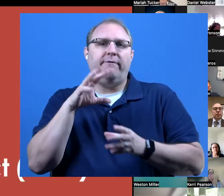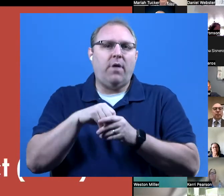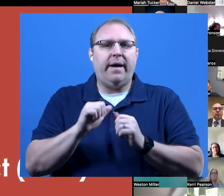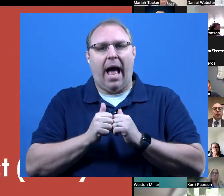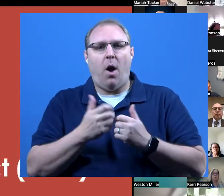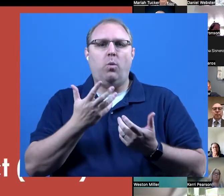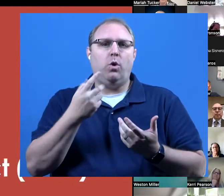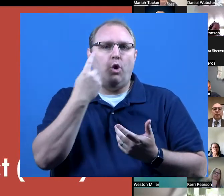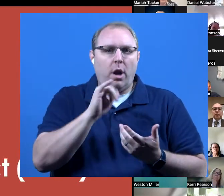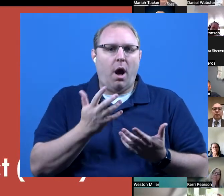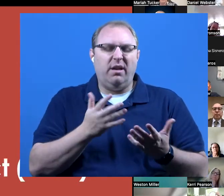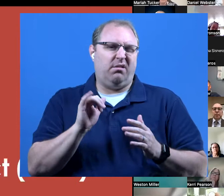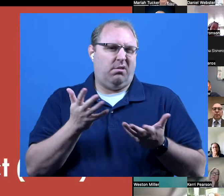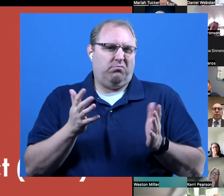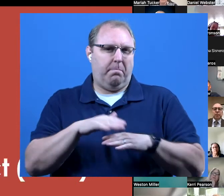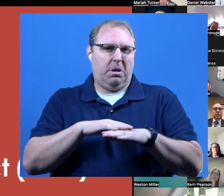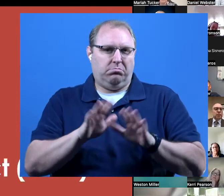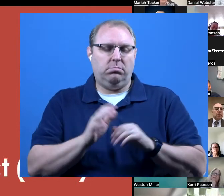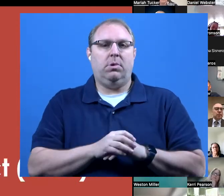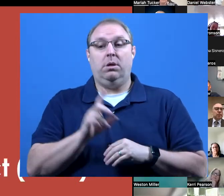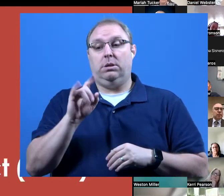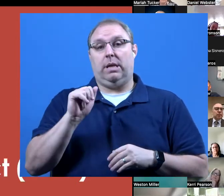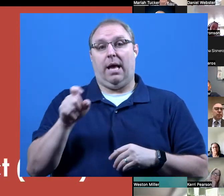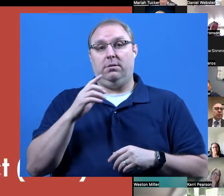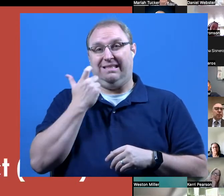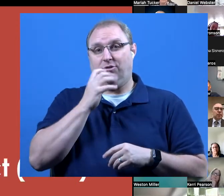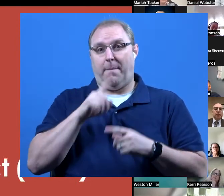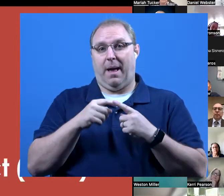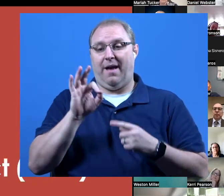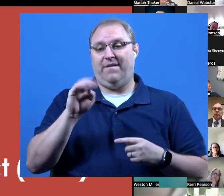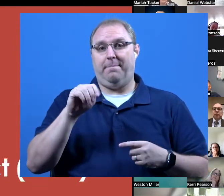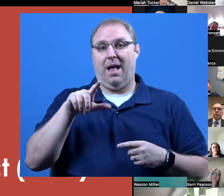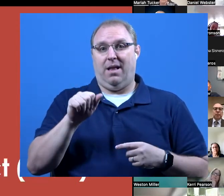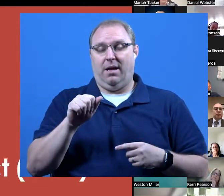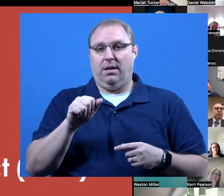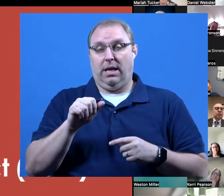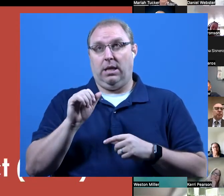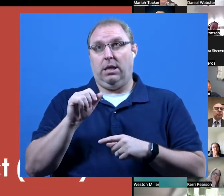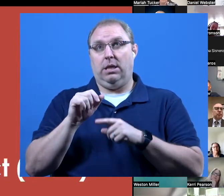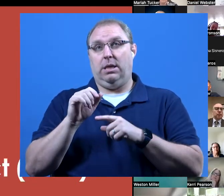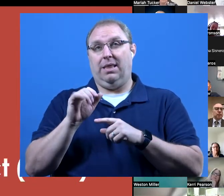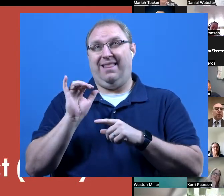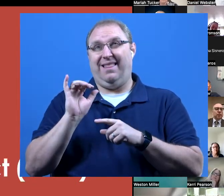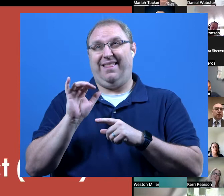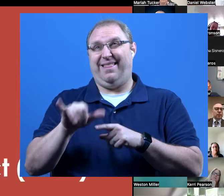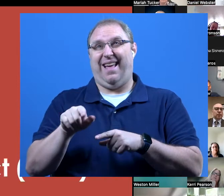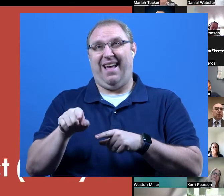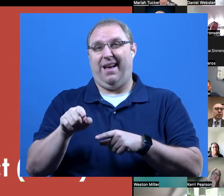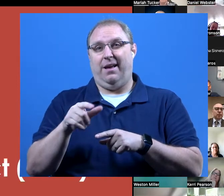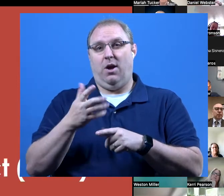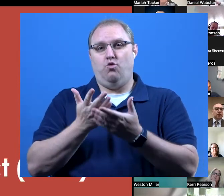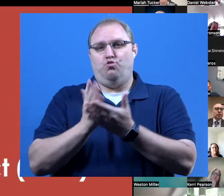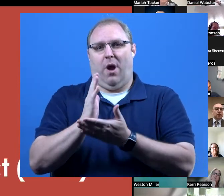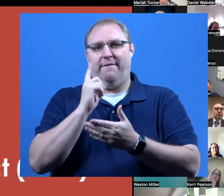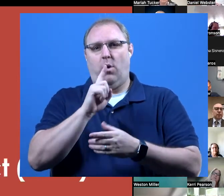what is a right the employees have to miss work. And so that's what the leave talked about